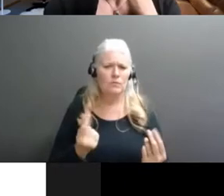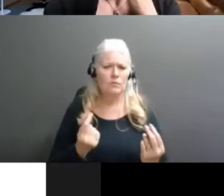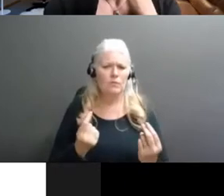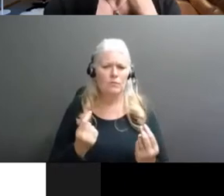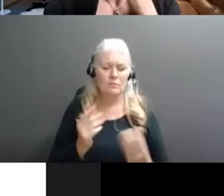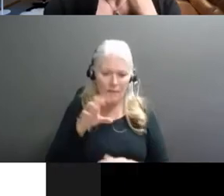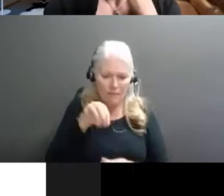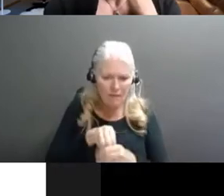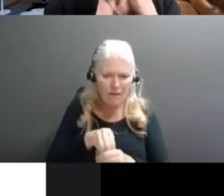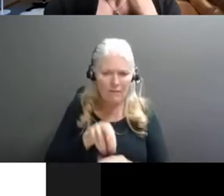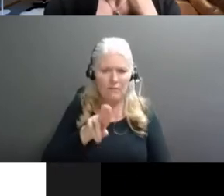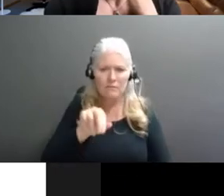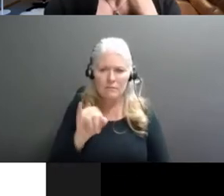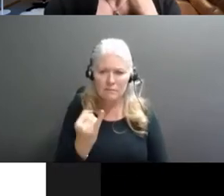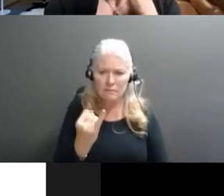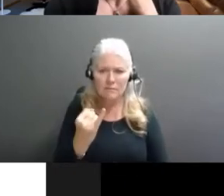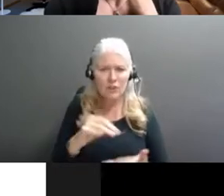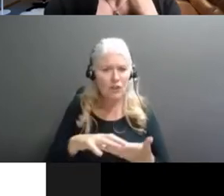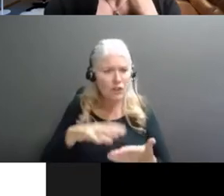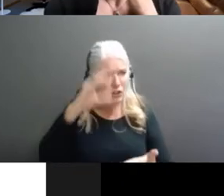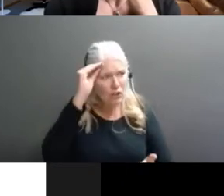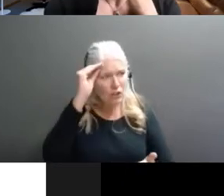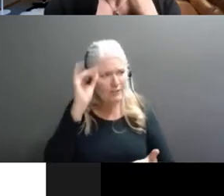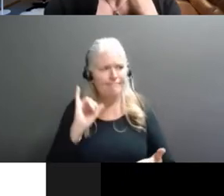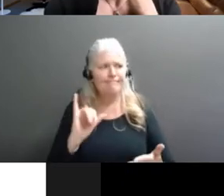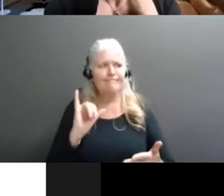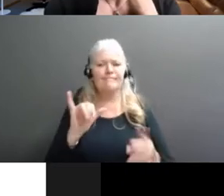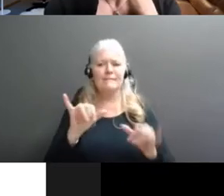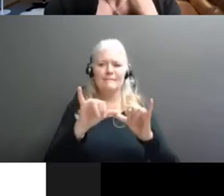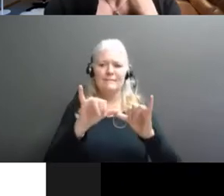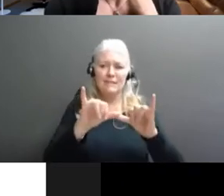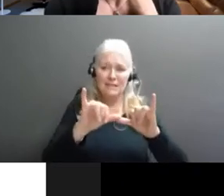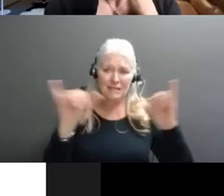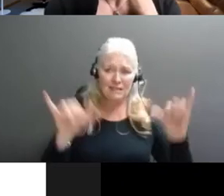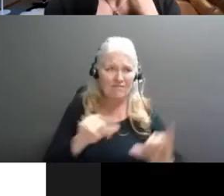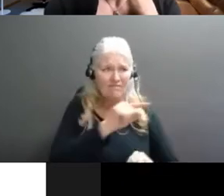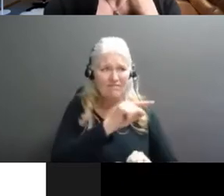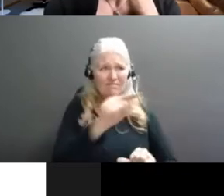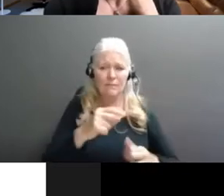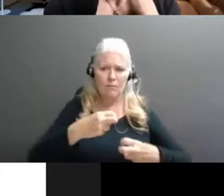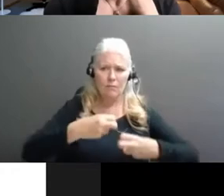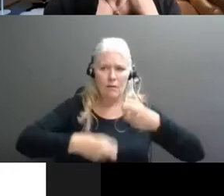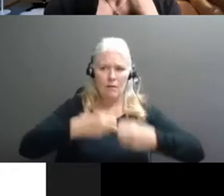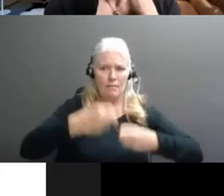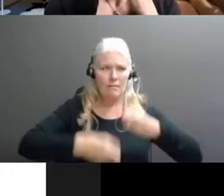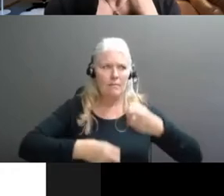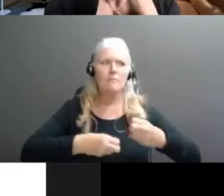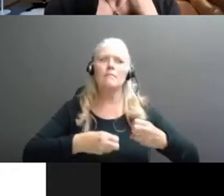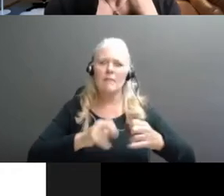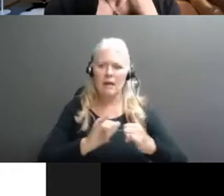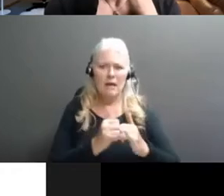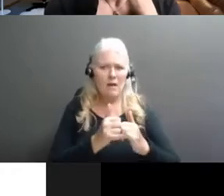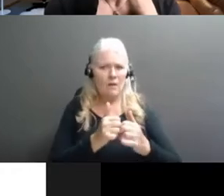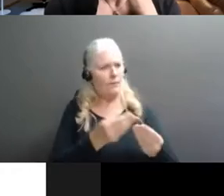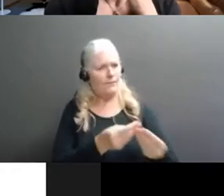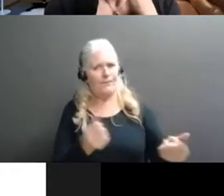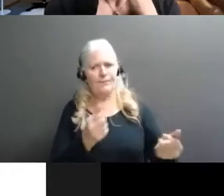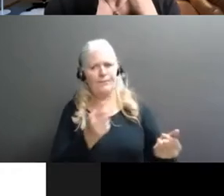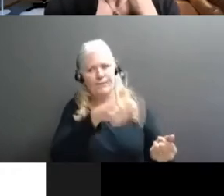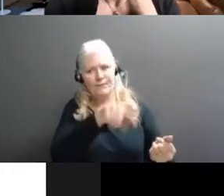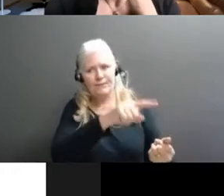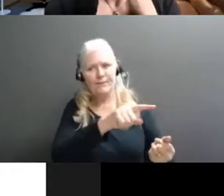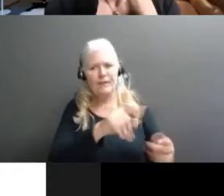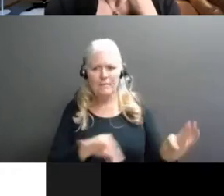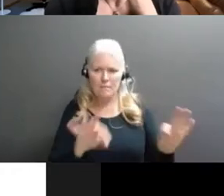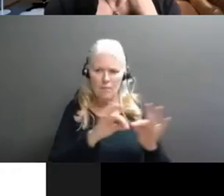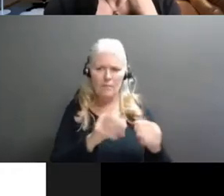these lessons that are systemic and structural. We need to be able to take that work further into the community and ensure we're being proactive and